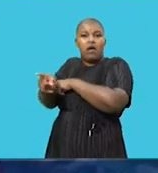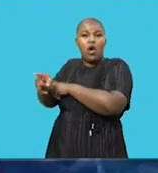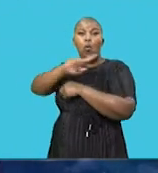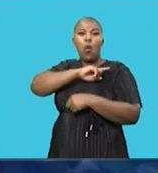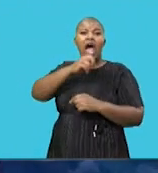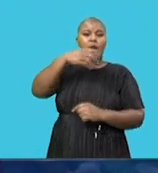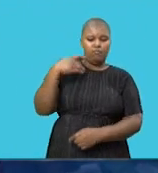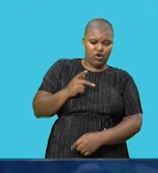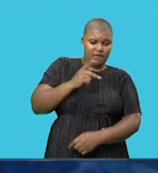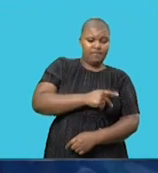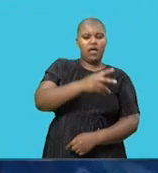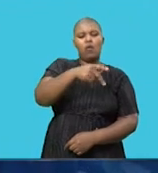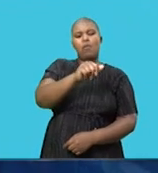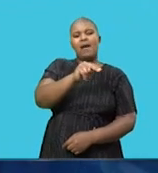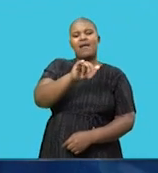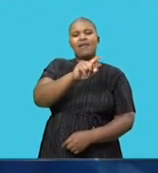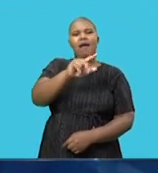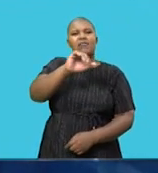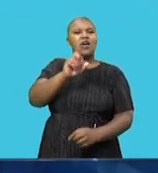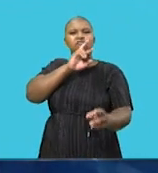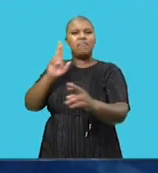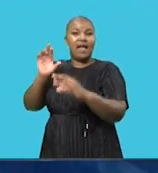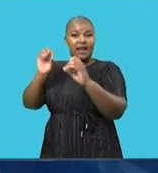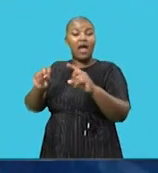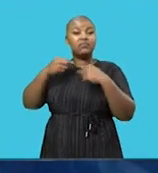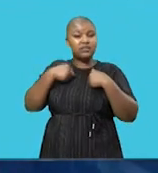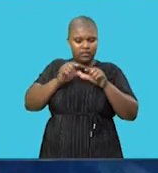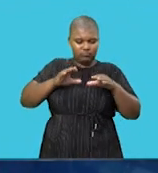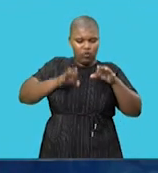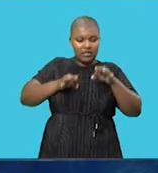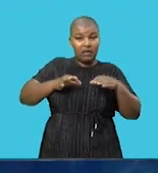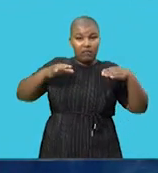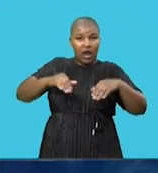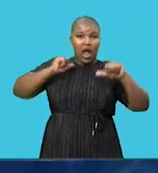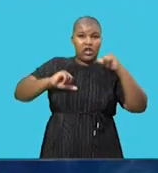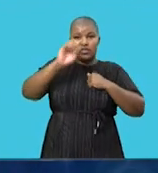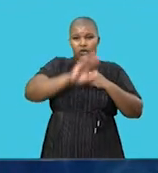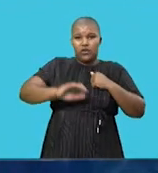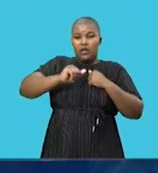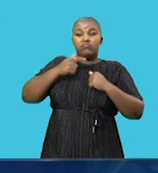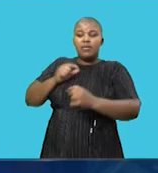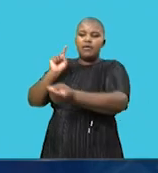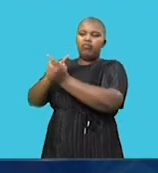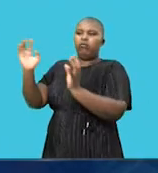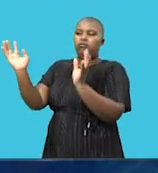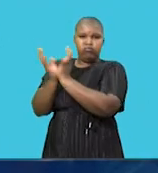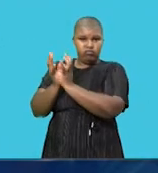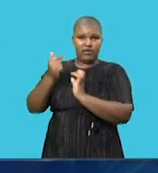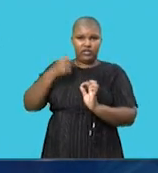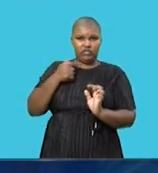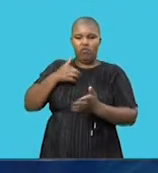Panyaza. So as Actionsa we took it upon ourselves ukuthi sihlangane nabasebenzi sibancede. Today sabanceda ukudrafta